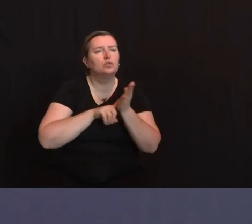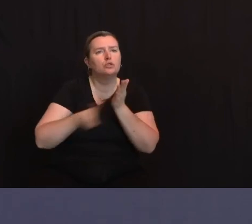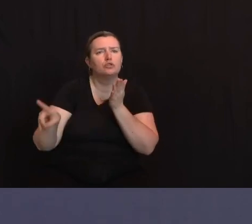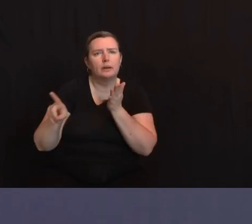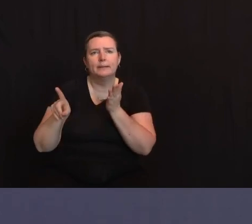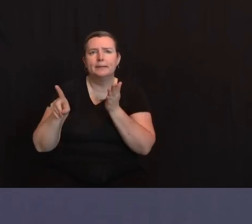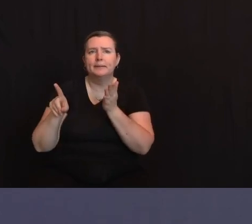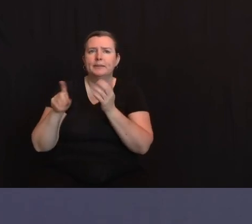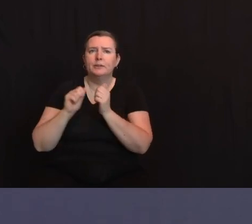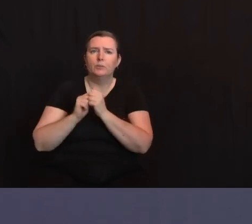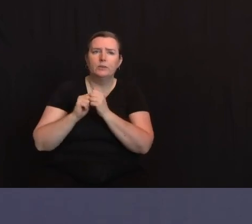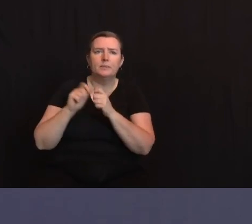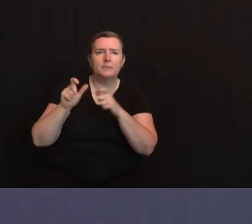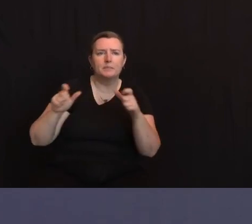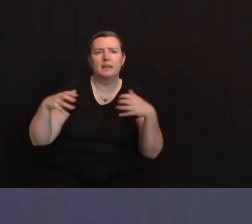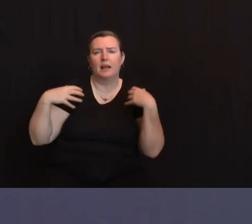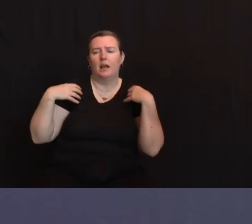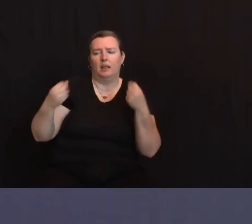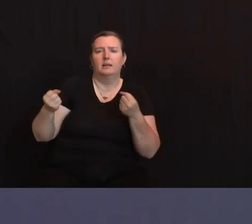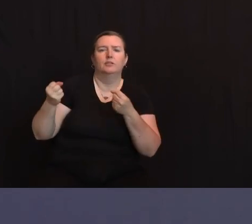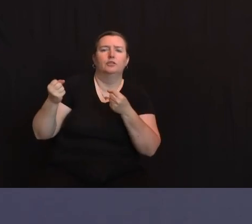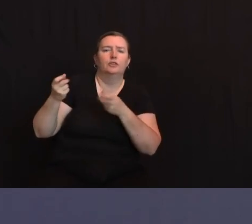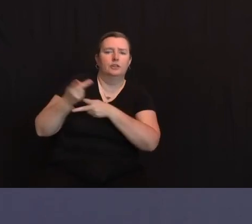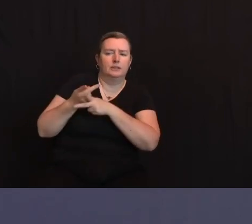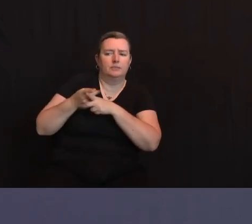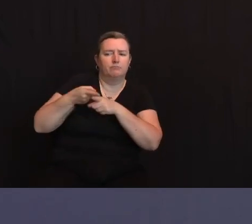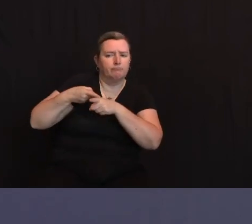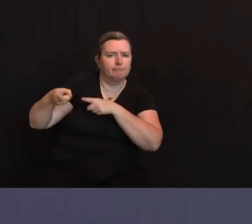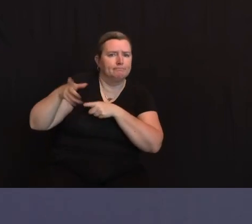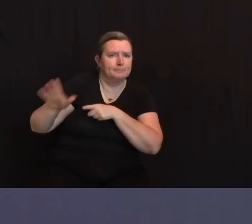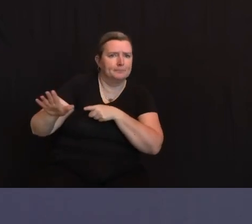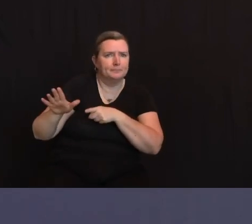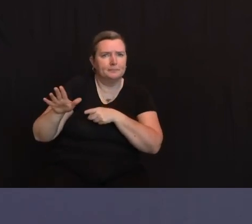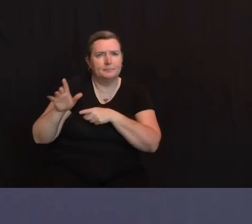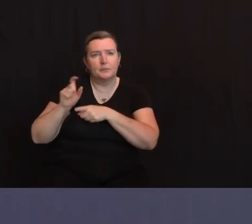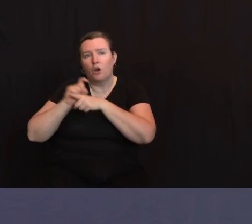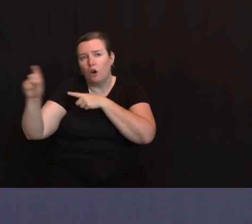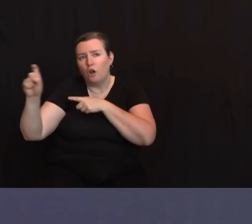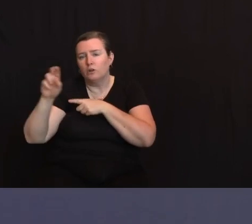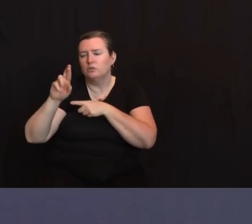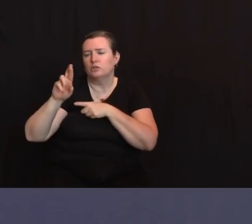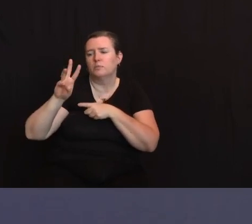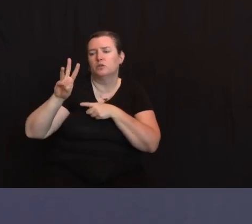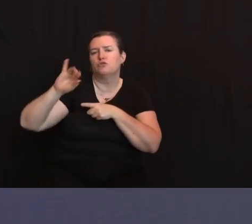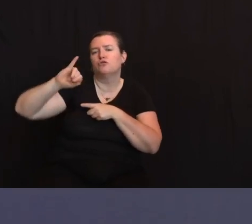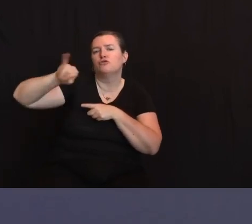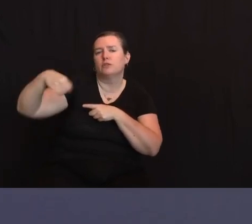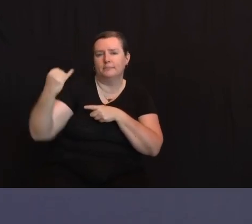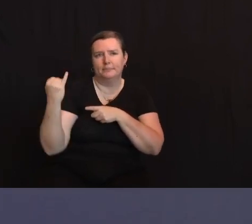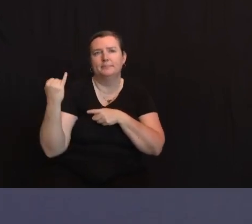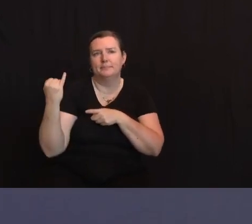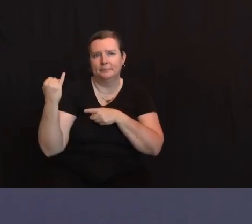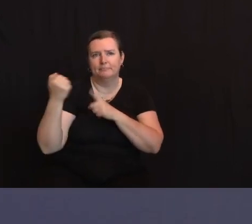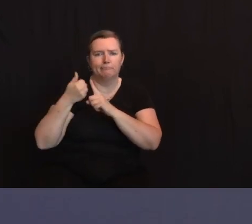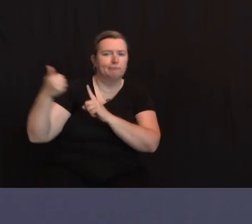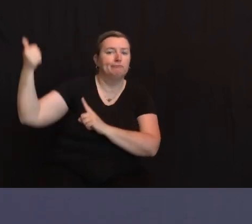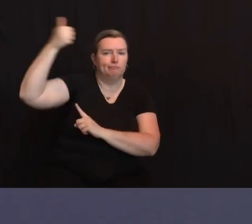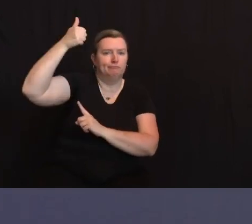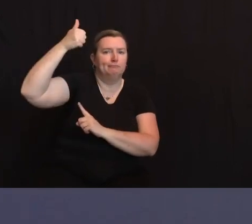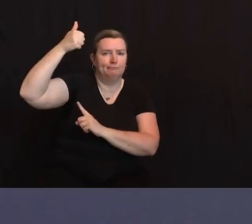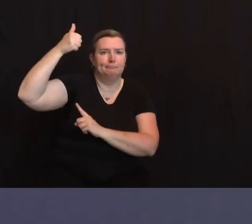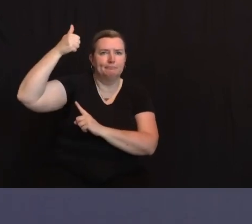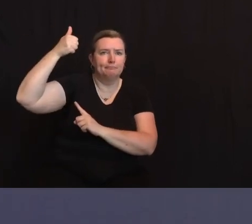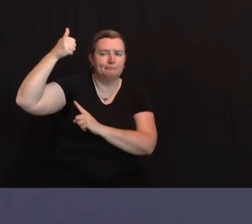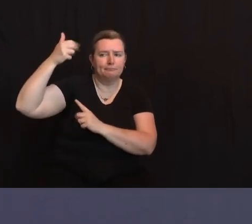our healthcare system. So today I had an exchange with John Gantner at RWJ University. I also was